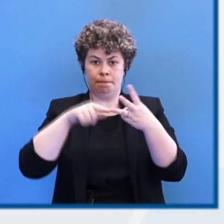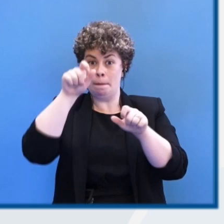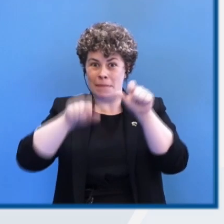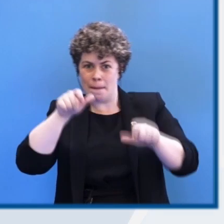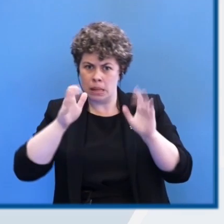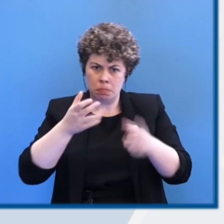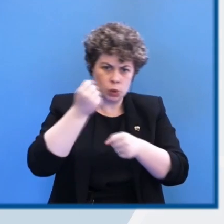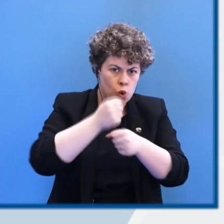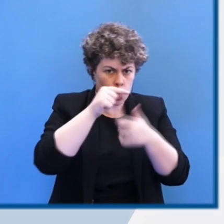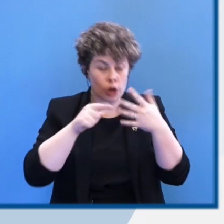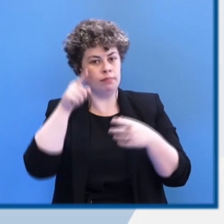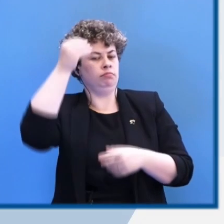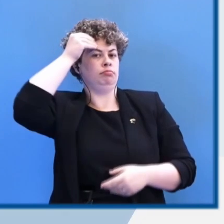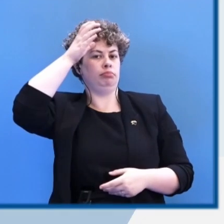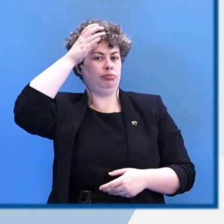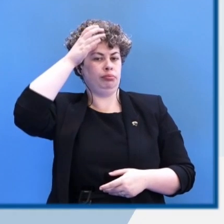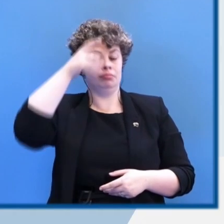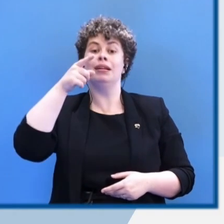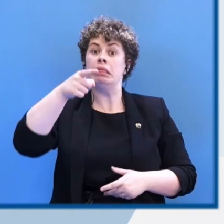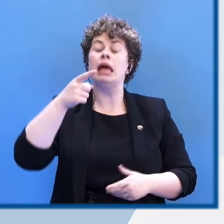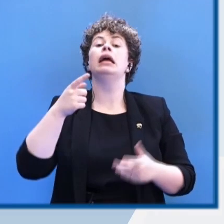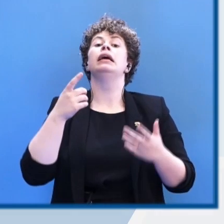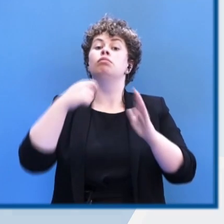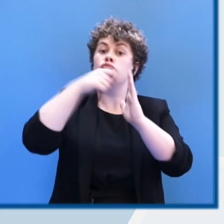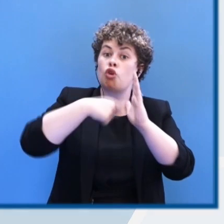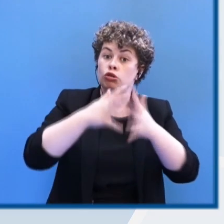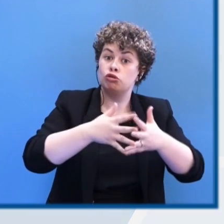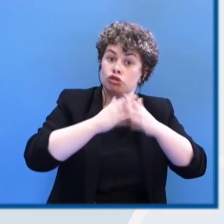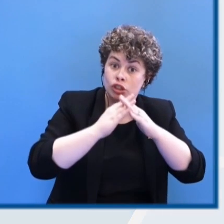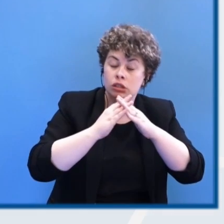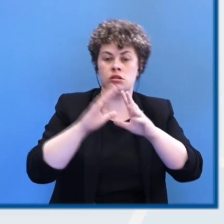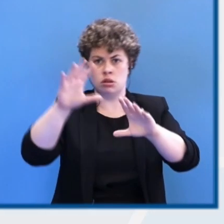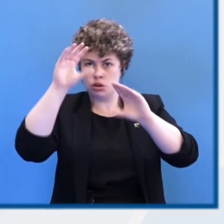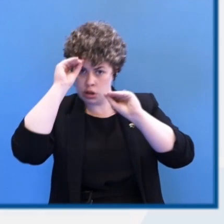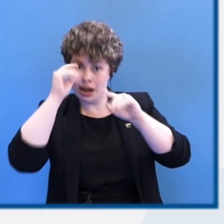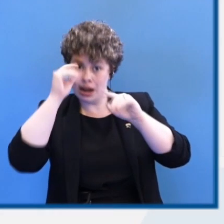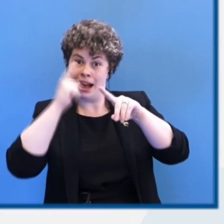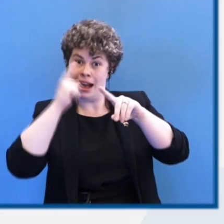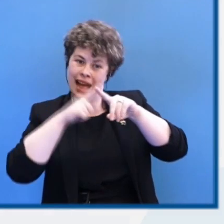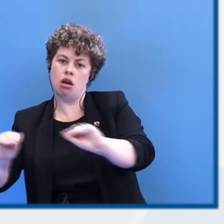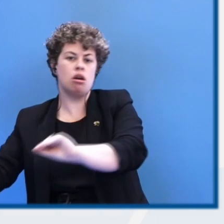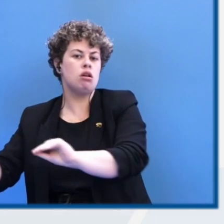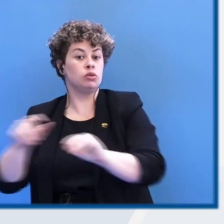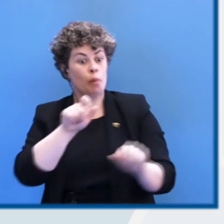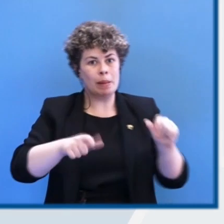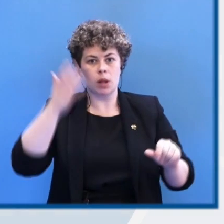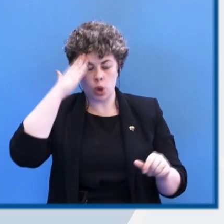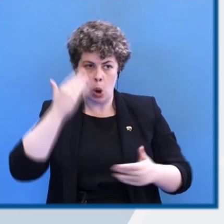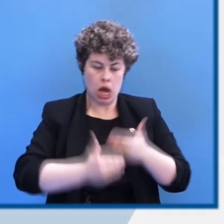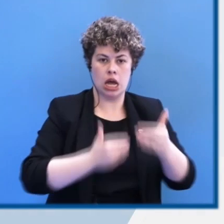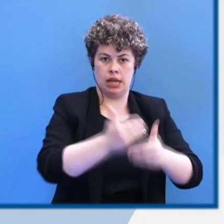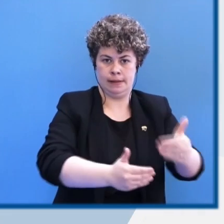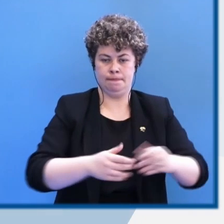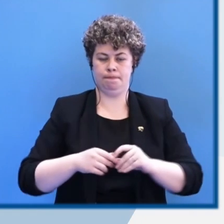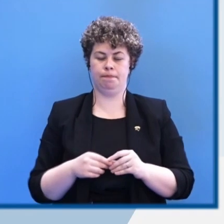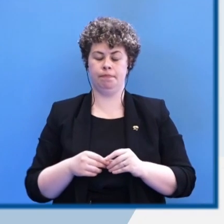implementation board carries out the projects, prepares the framework and the training for the operational tasks. In order to match the needs of the